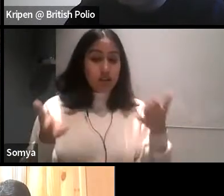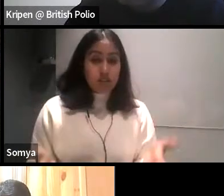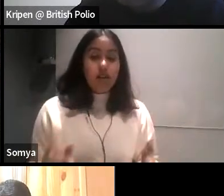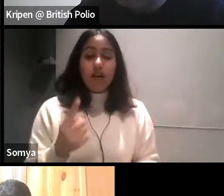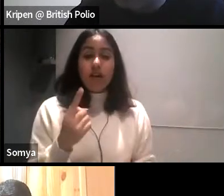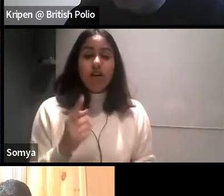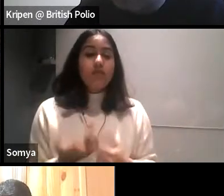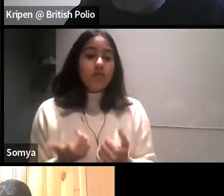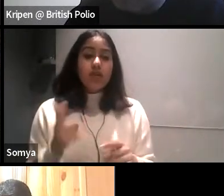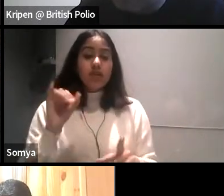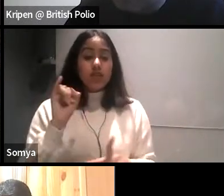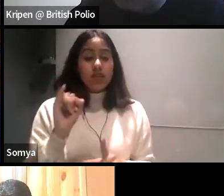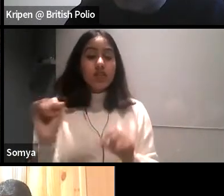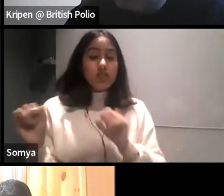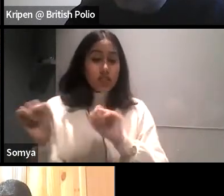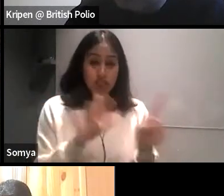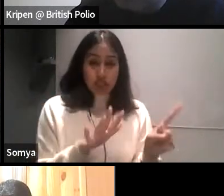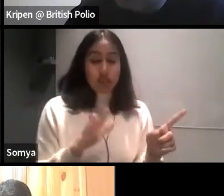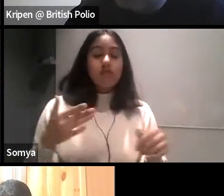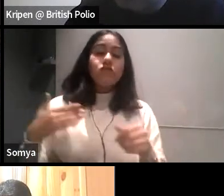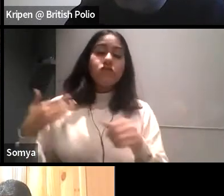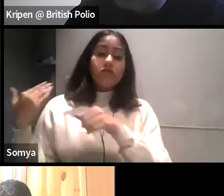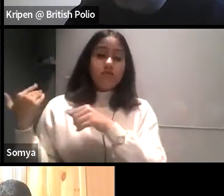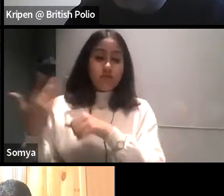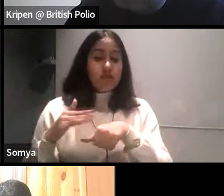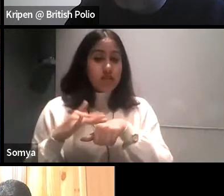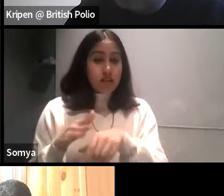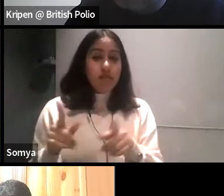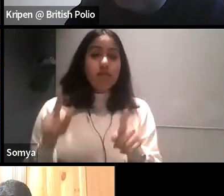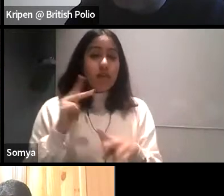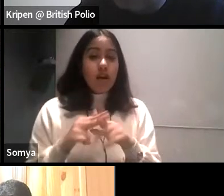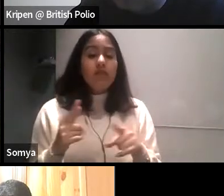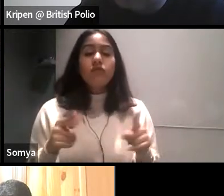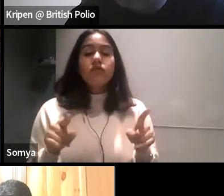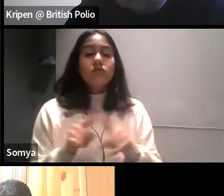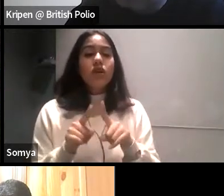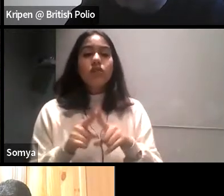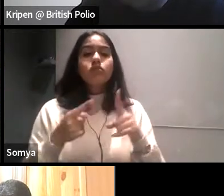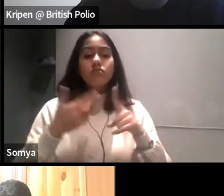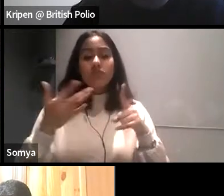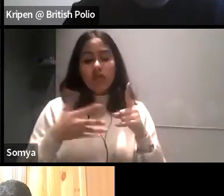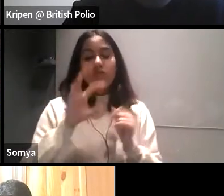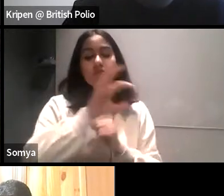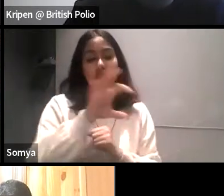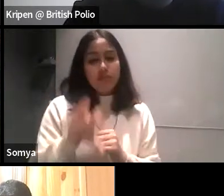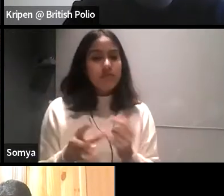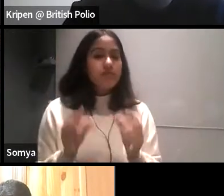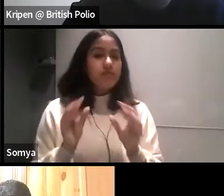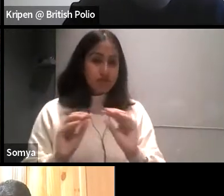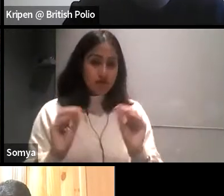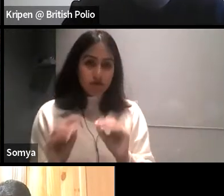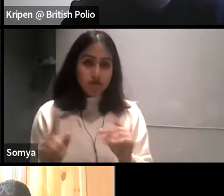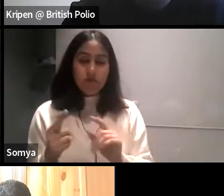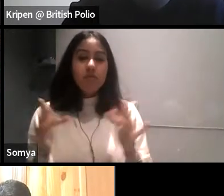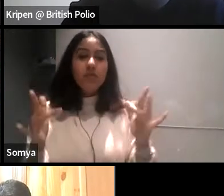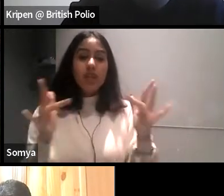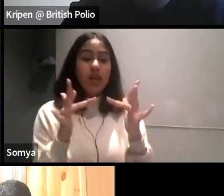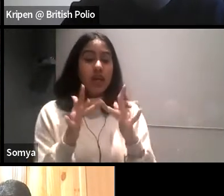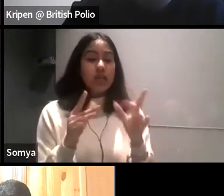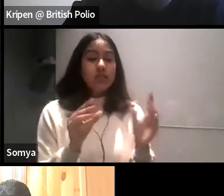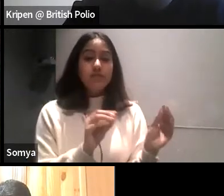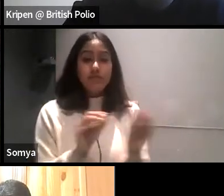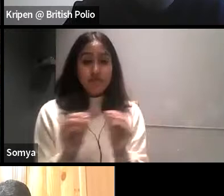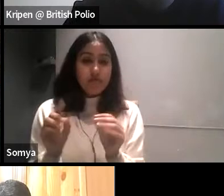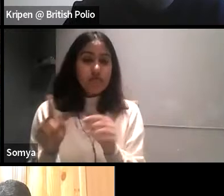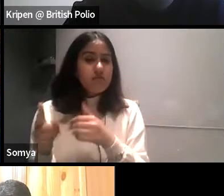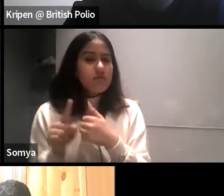first 6 months we had a tough challenge of getting people trained physically in our centers, and we had to adapt to the digital means. But the good